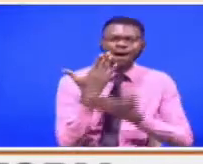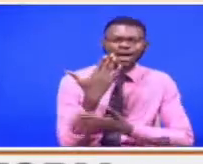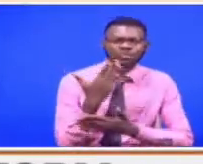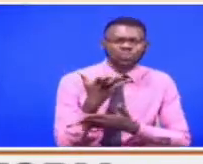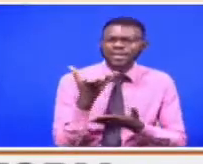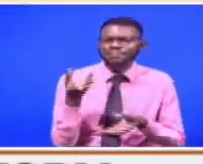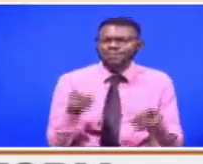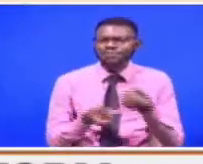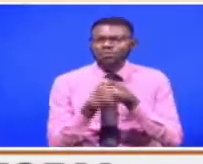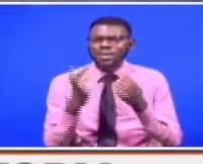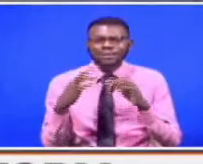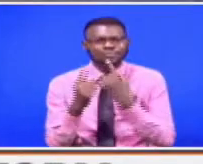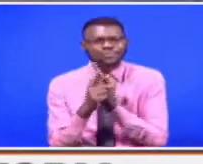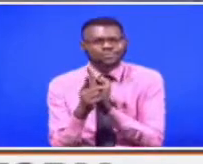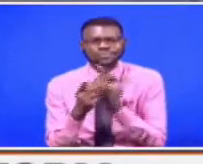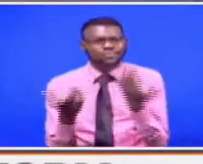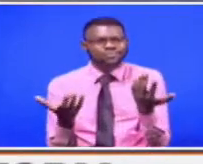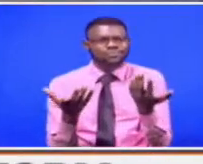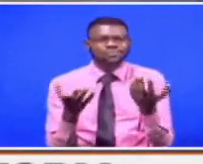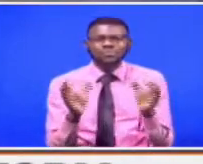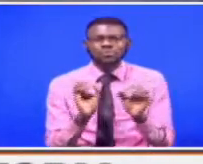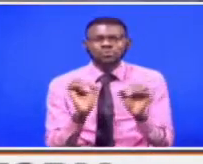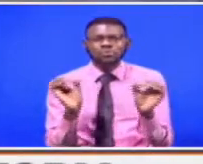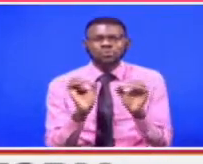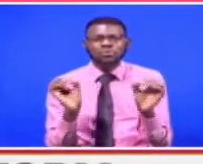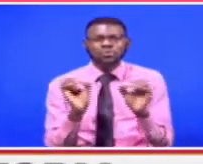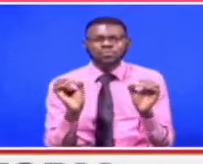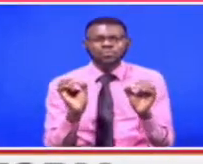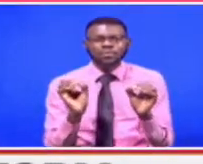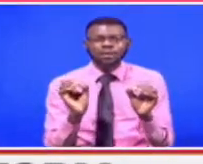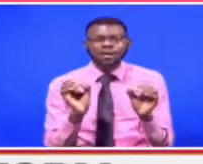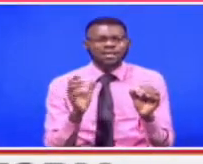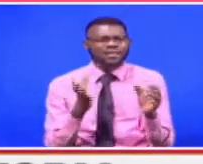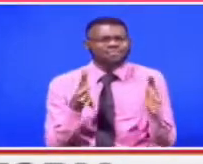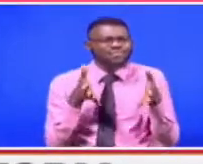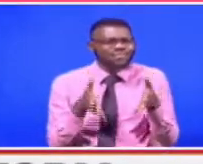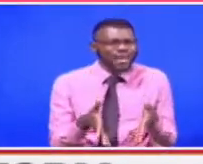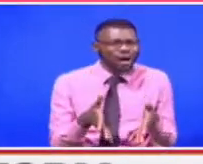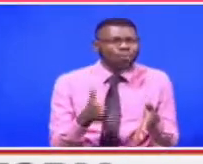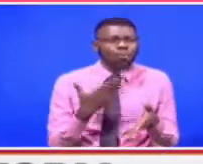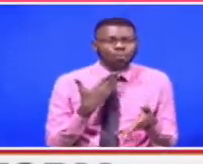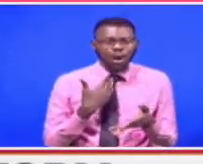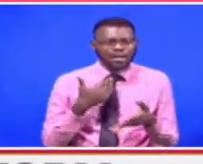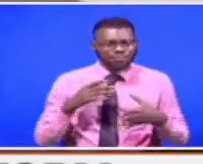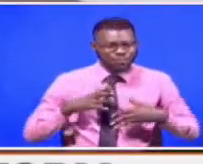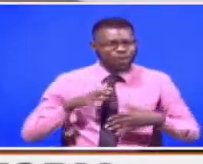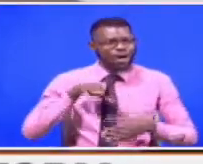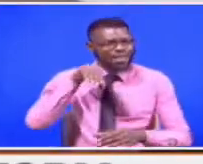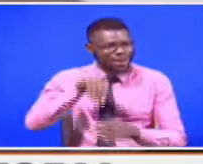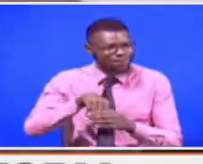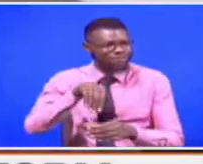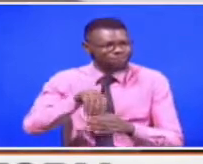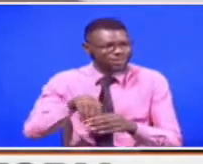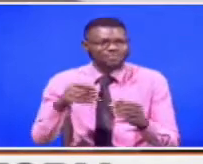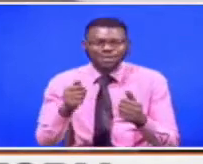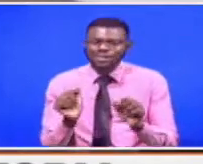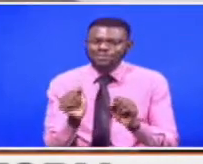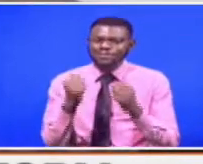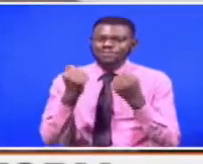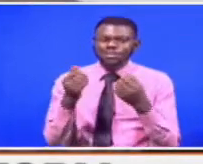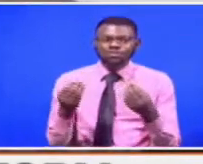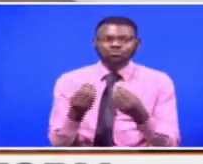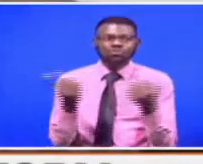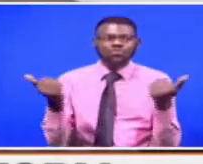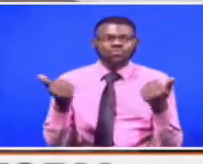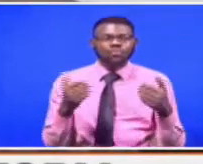it easier for the Kenya diaspora to invest in bonds might help solve the challenge. I also encourage maybe Kenyan diaspora